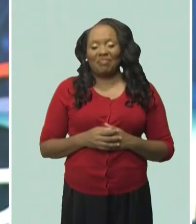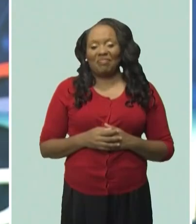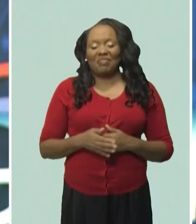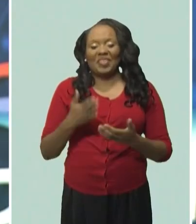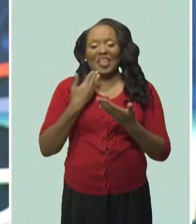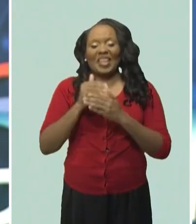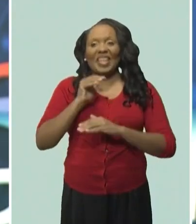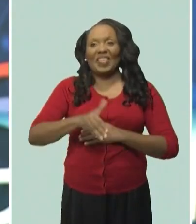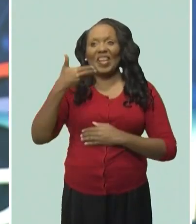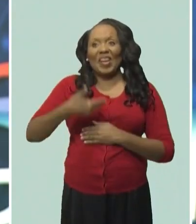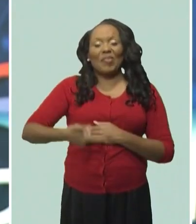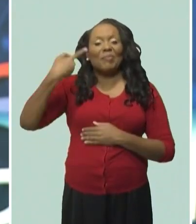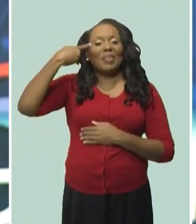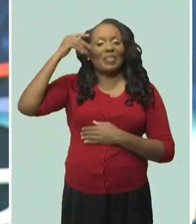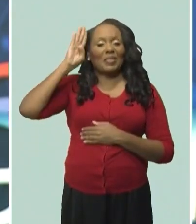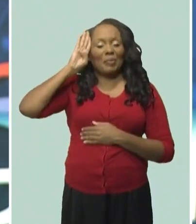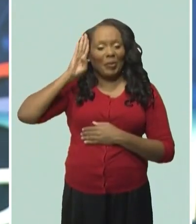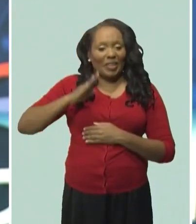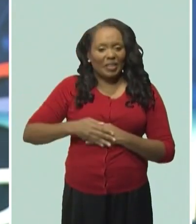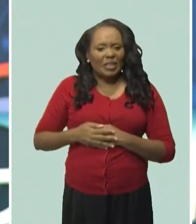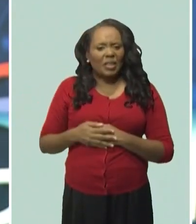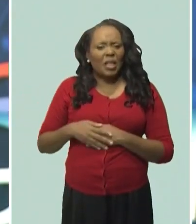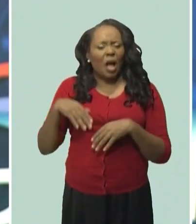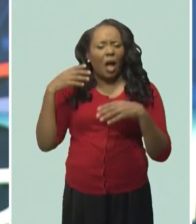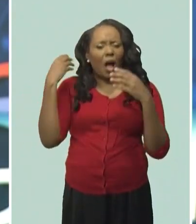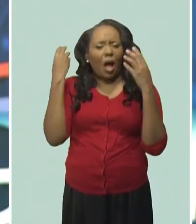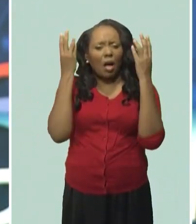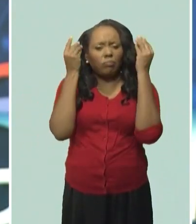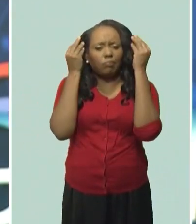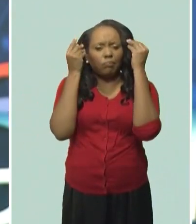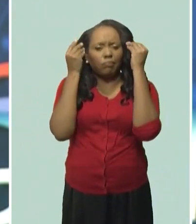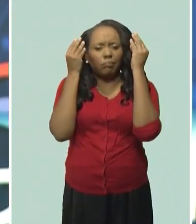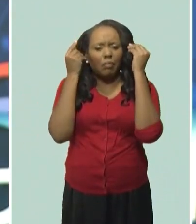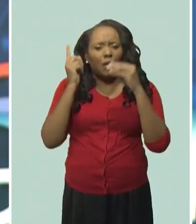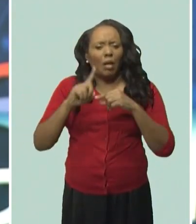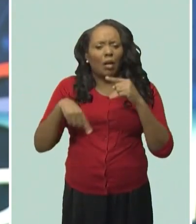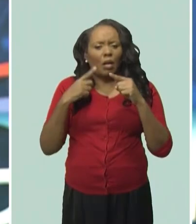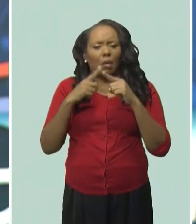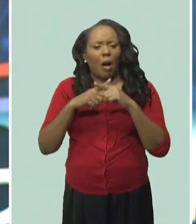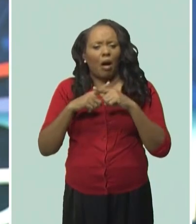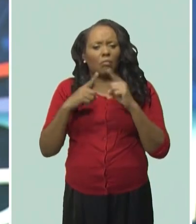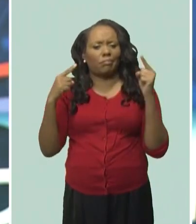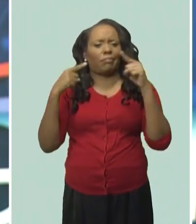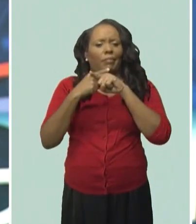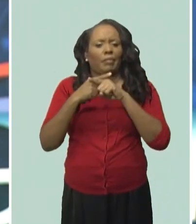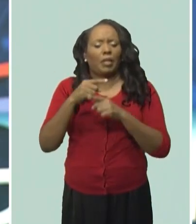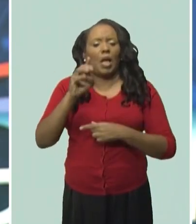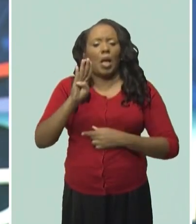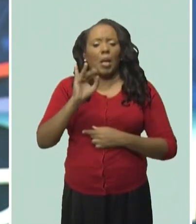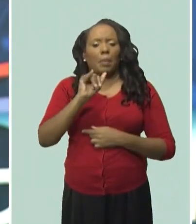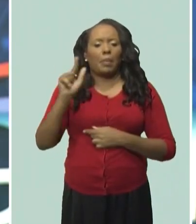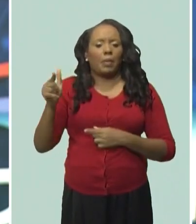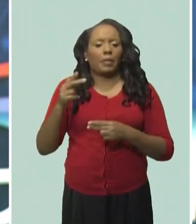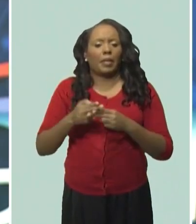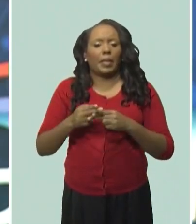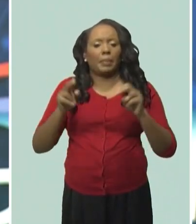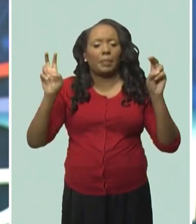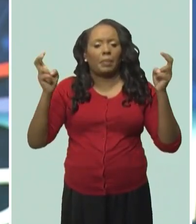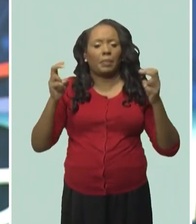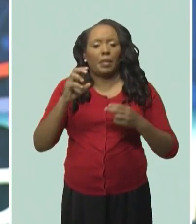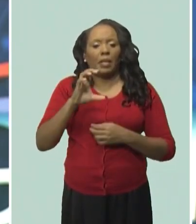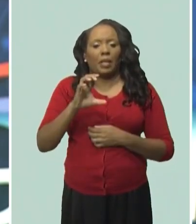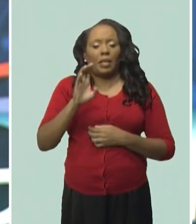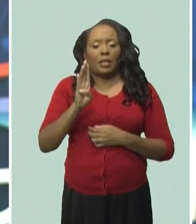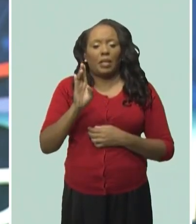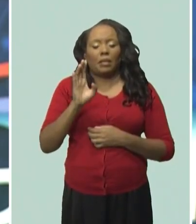Good evening, I'm Pearson Bowen. Consideration of the controversial cybercrime bill has been paused in the upper house for the